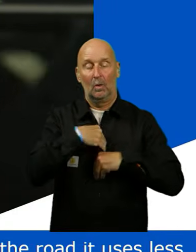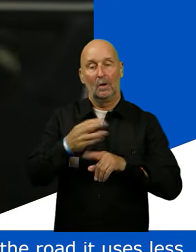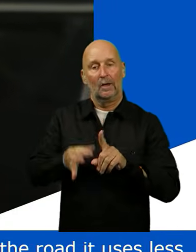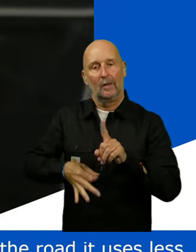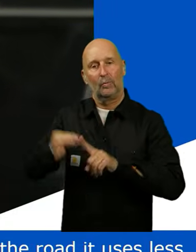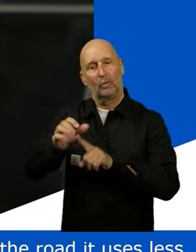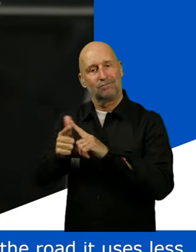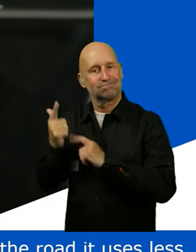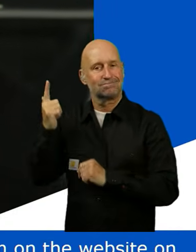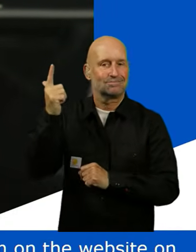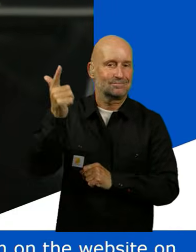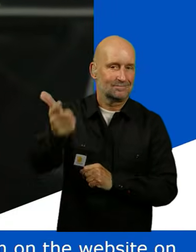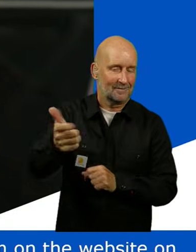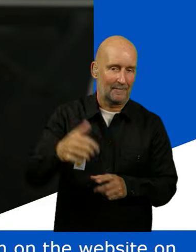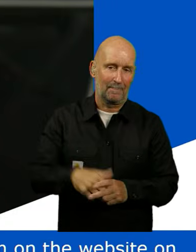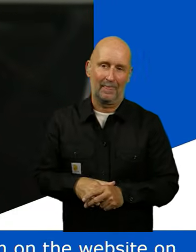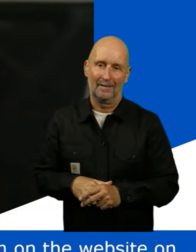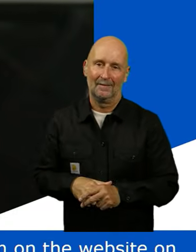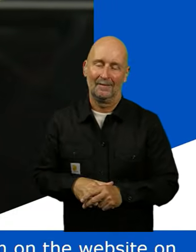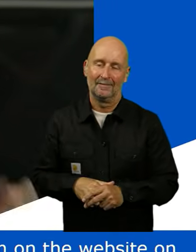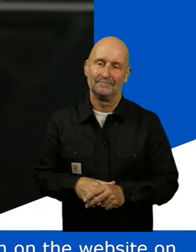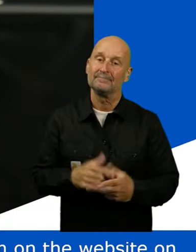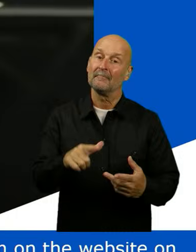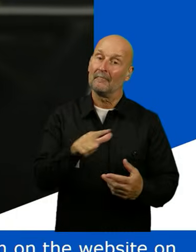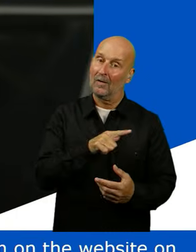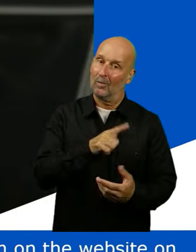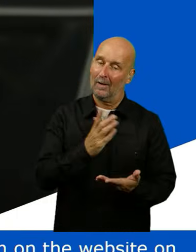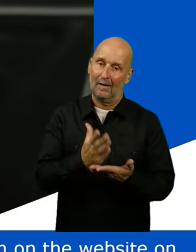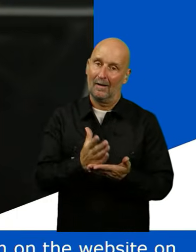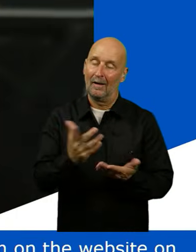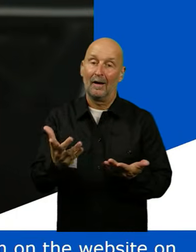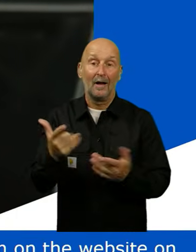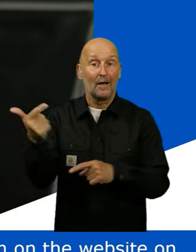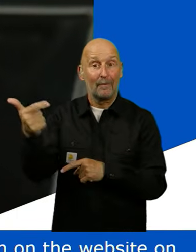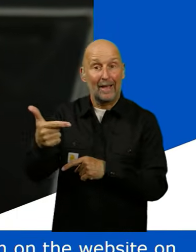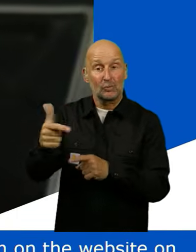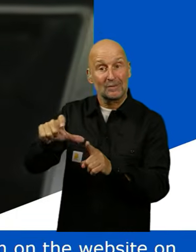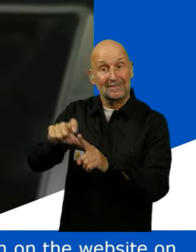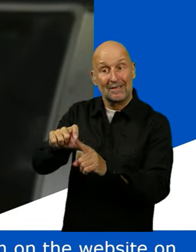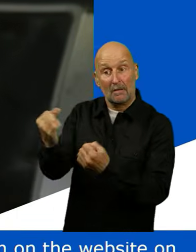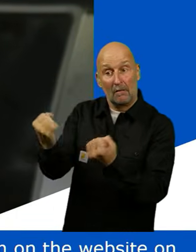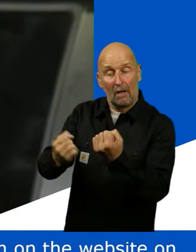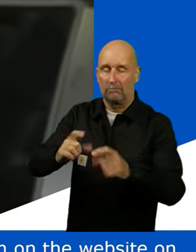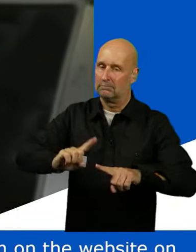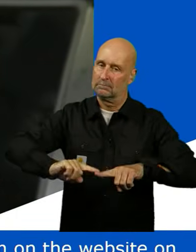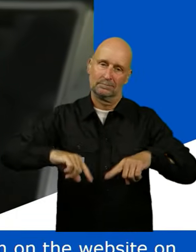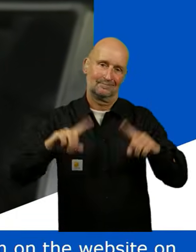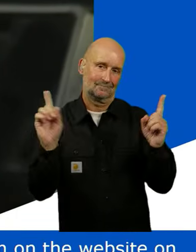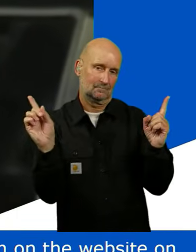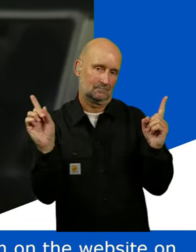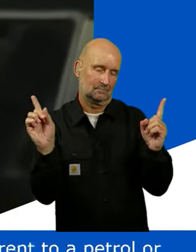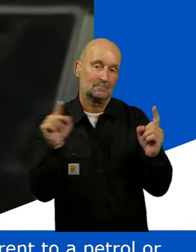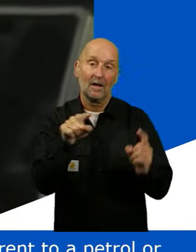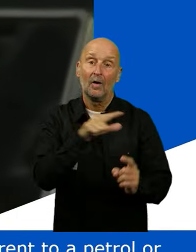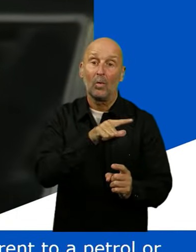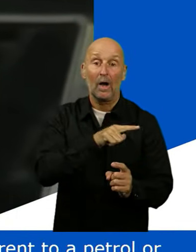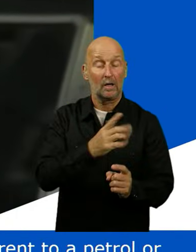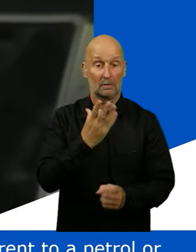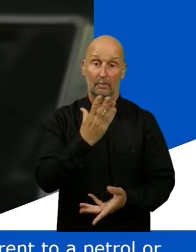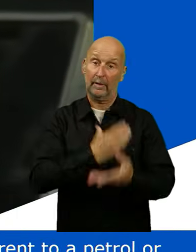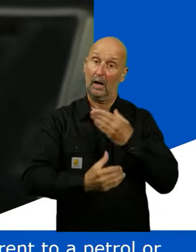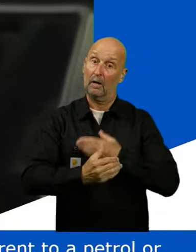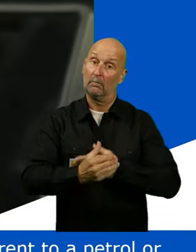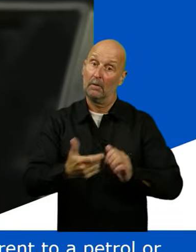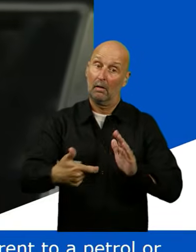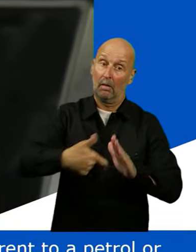car too. It's something I'd say is very different to, say, a petrol or diesel car. It's one of those where once you get used to it, you're